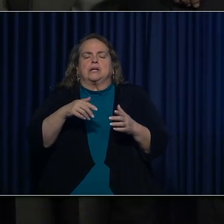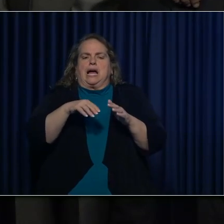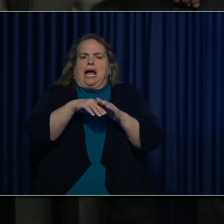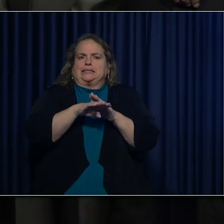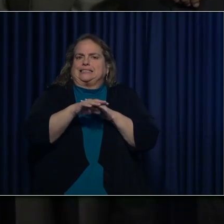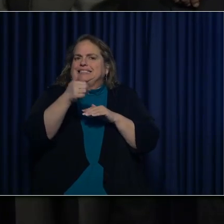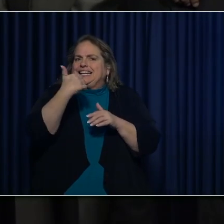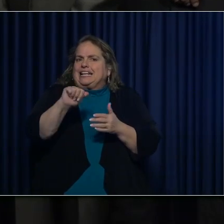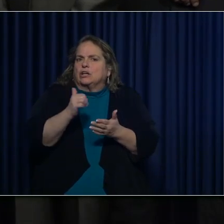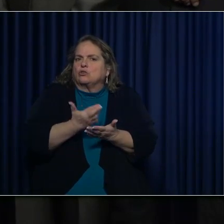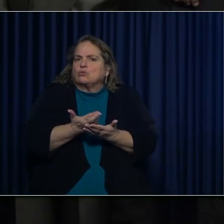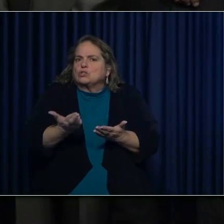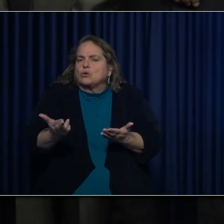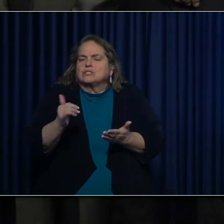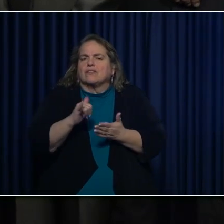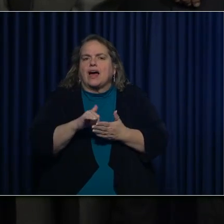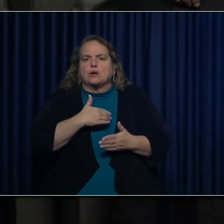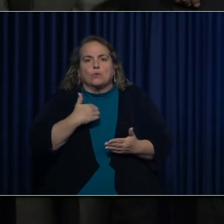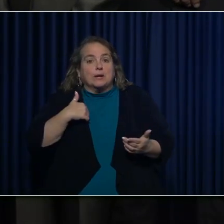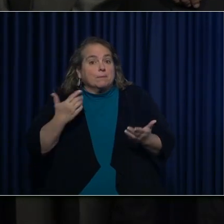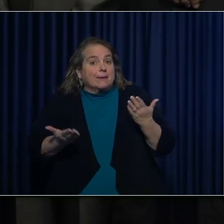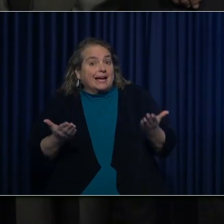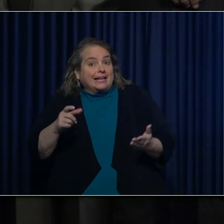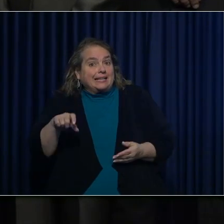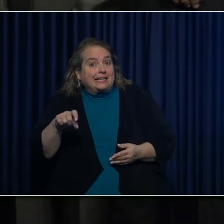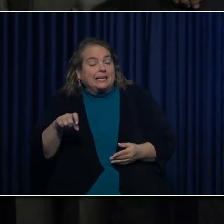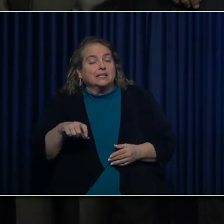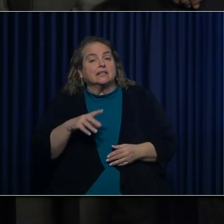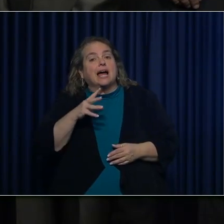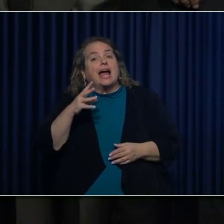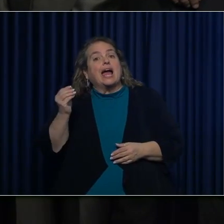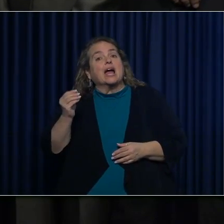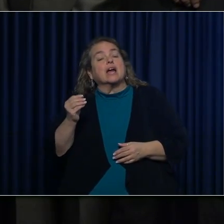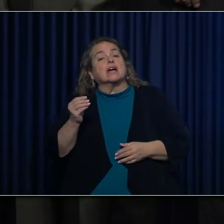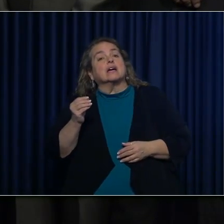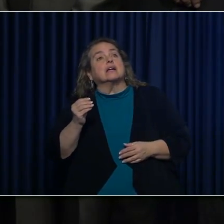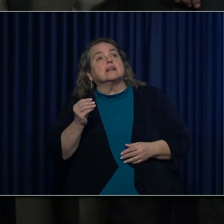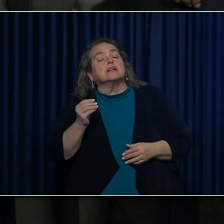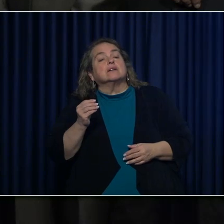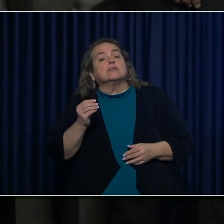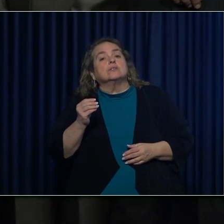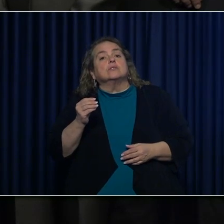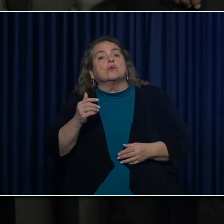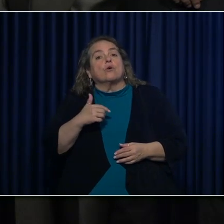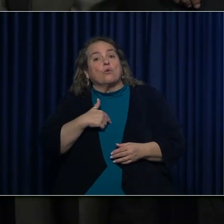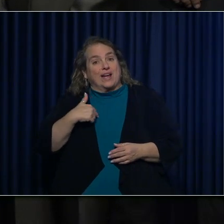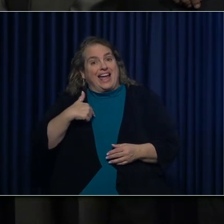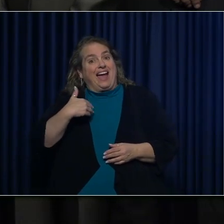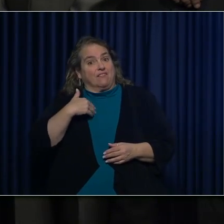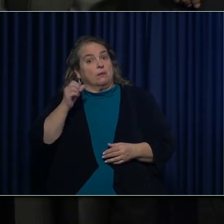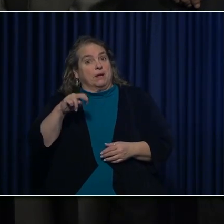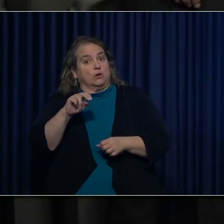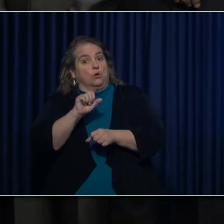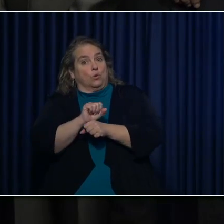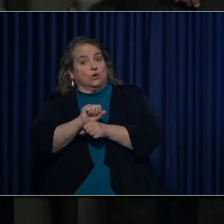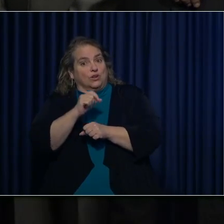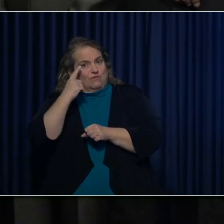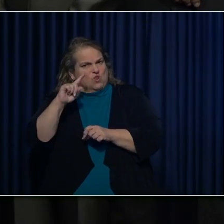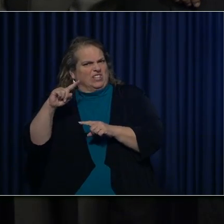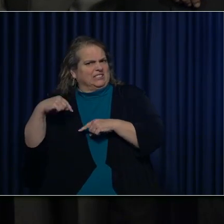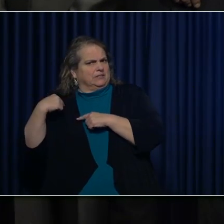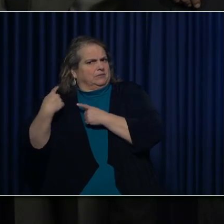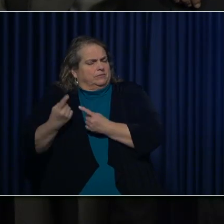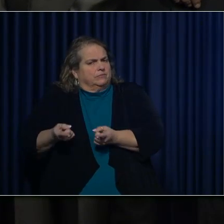access any resources that we might need. And we have been working for quite